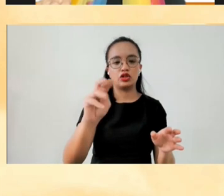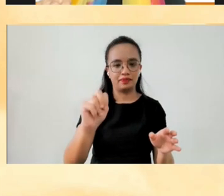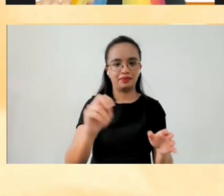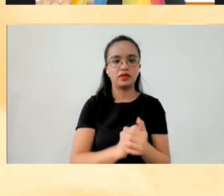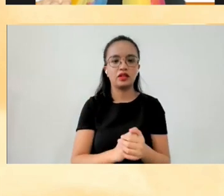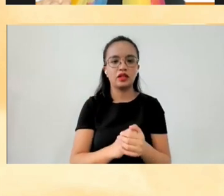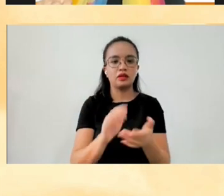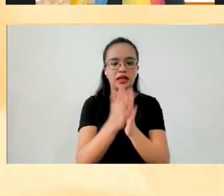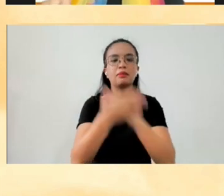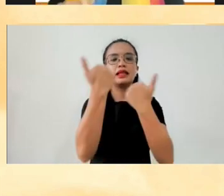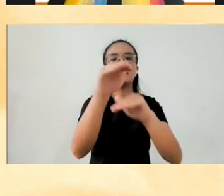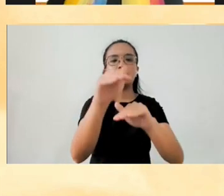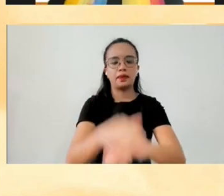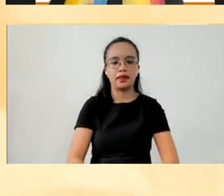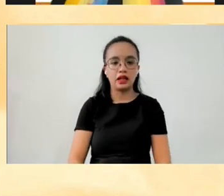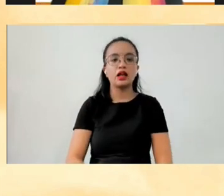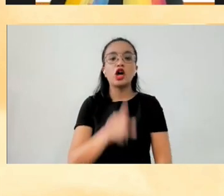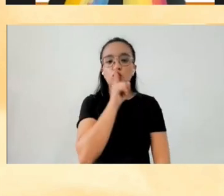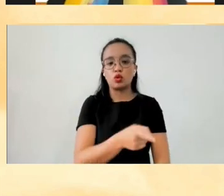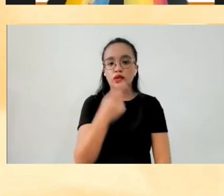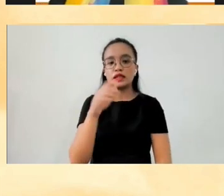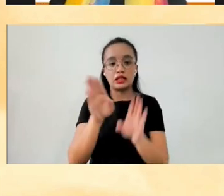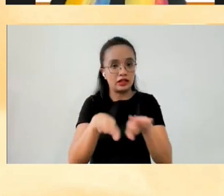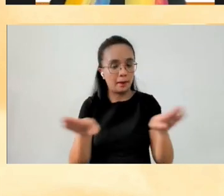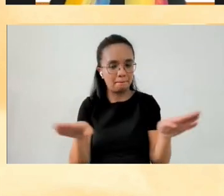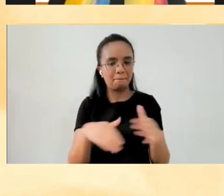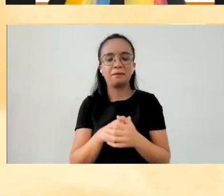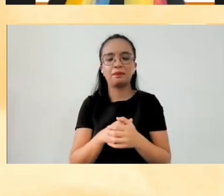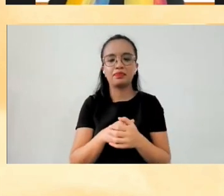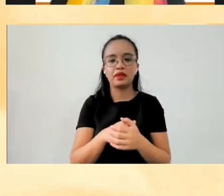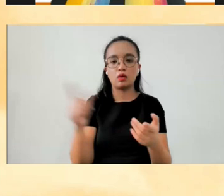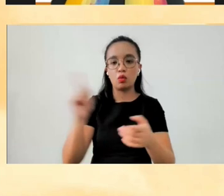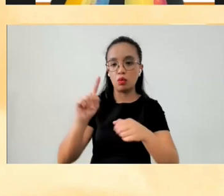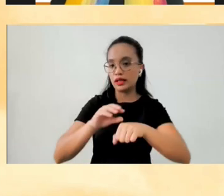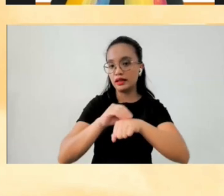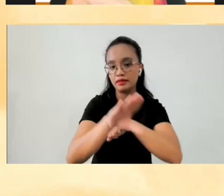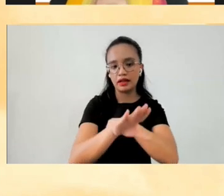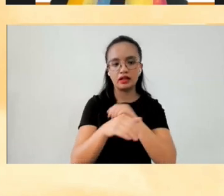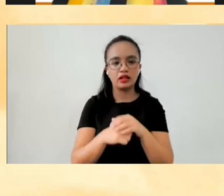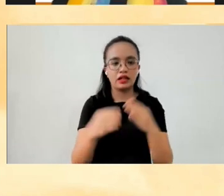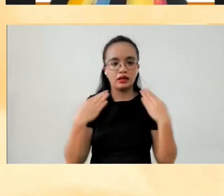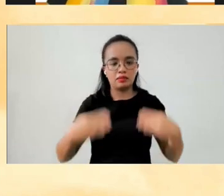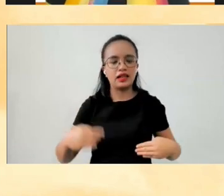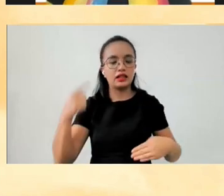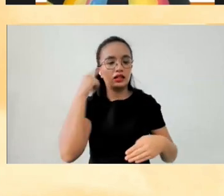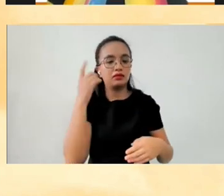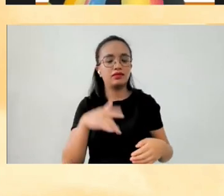interestingly, in children, for example, the effect is on the body, mind, and feelings. And